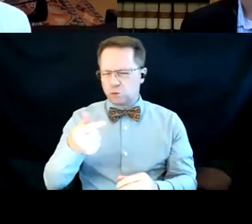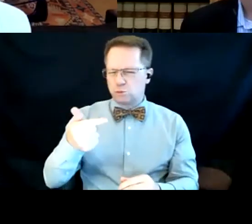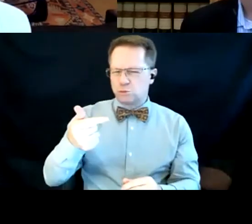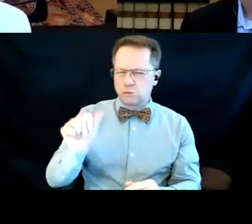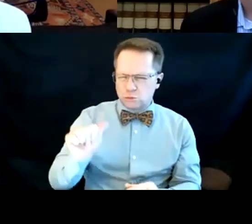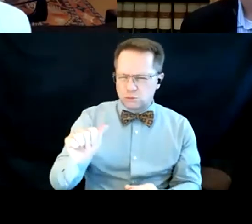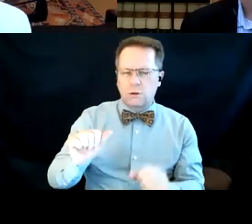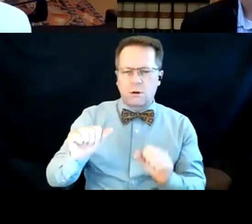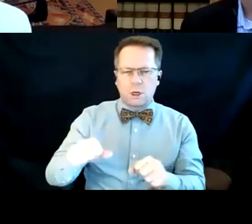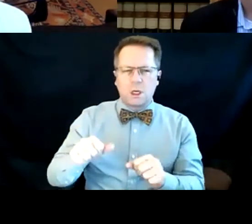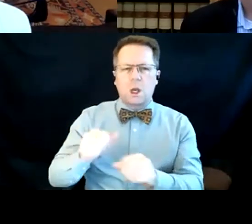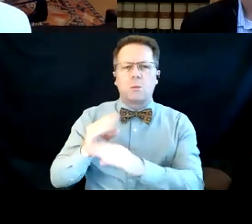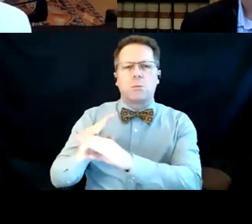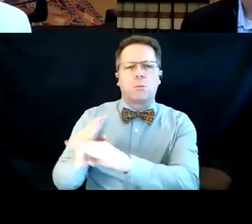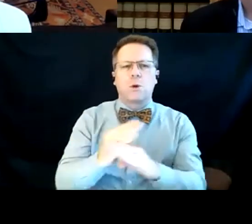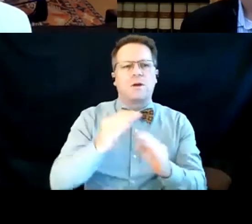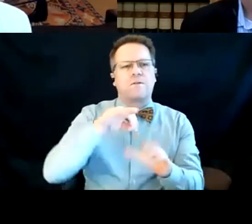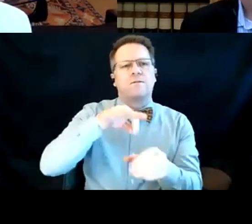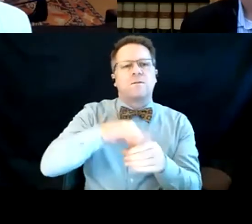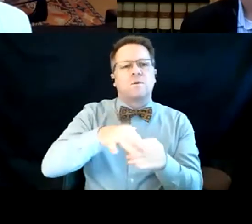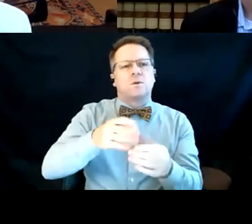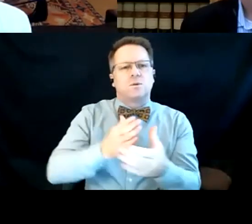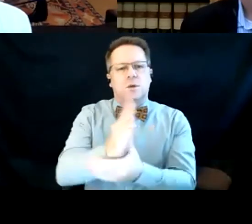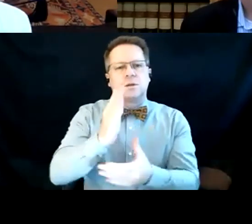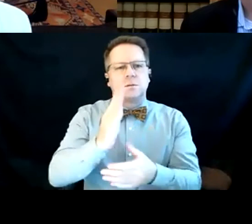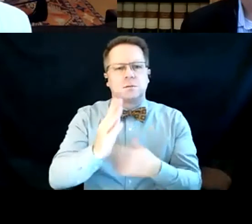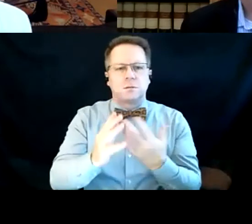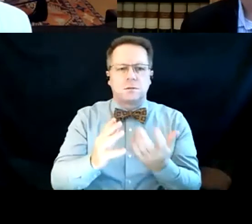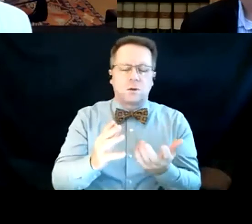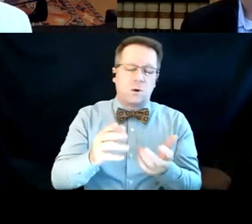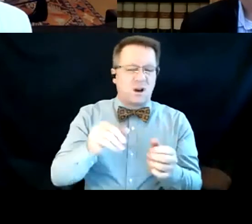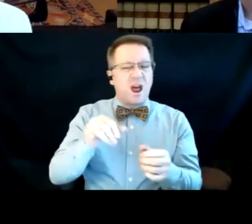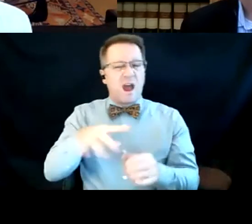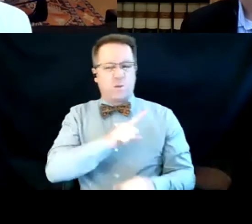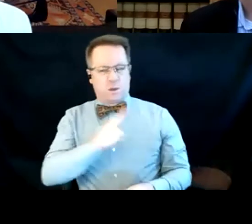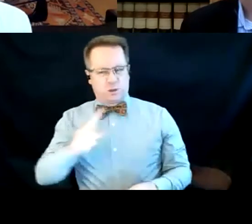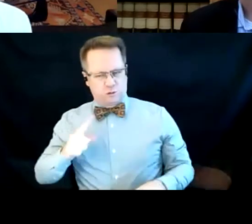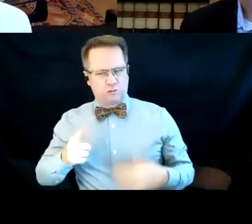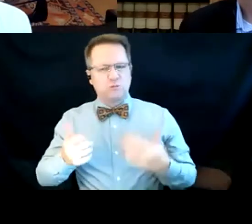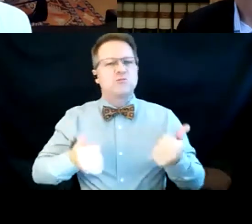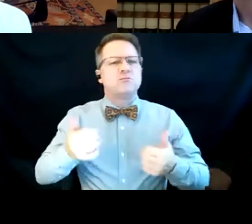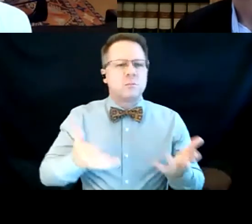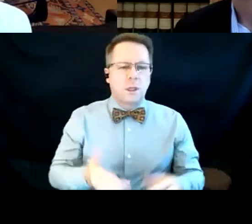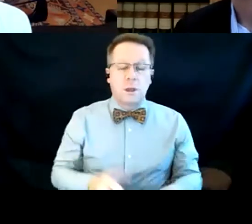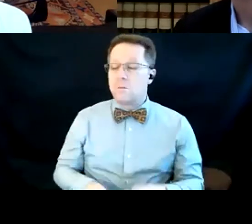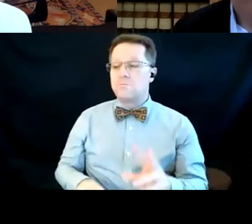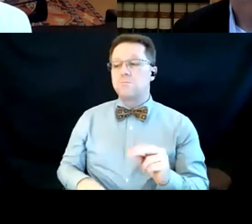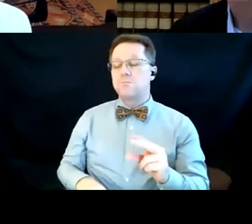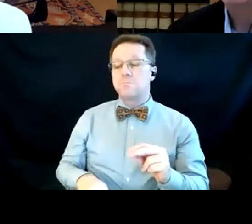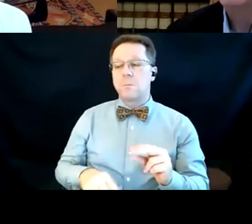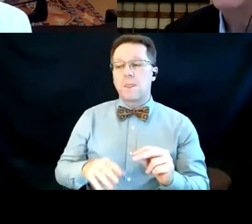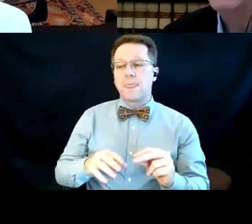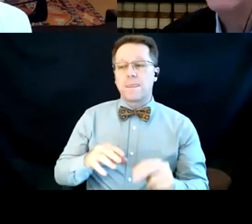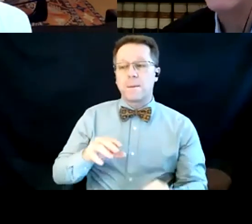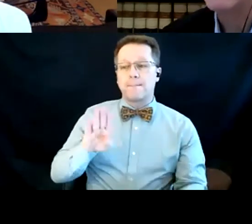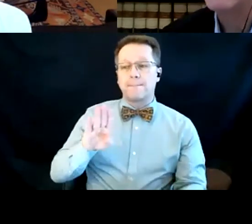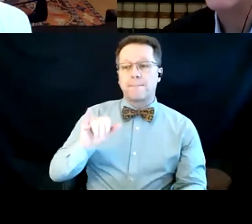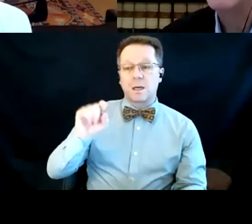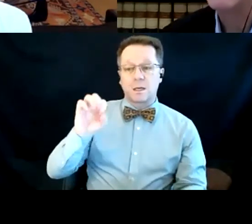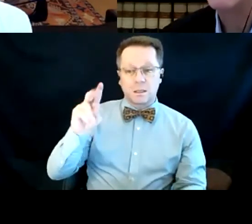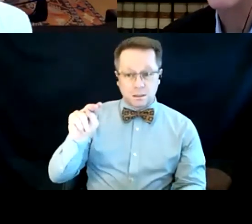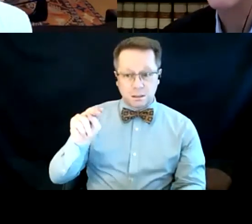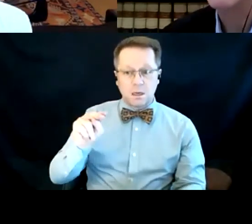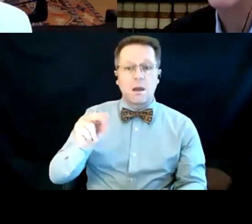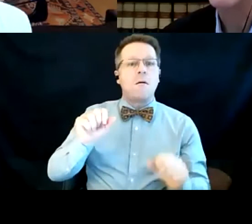federal intervention have to be a legislative one? No, there's a lot that the Biden administration can do on voting rights, even